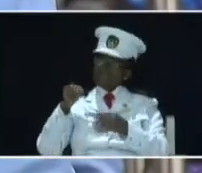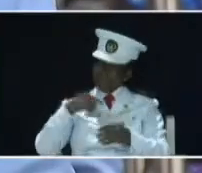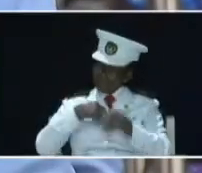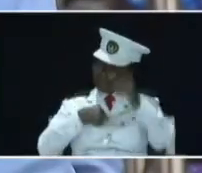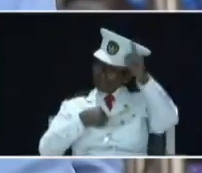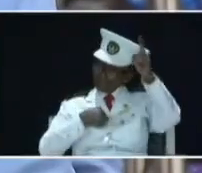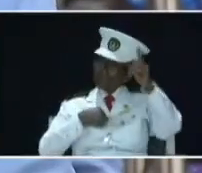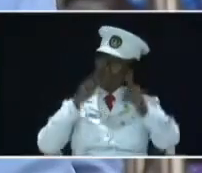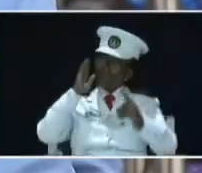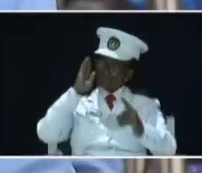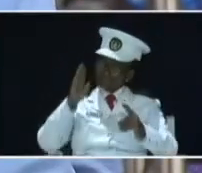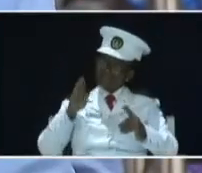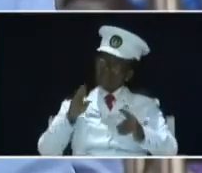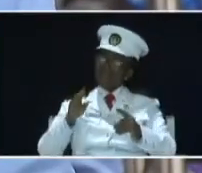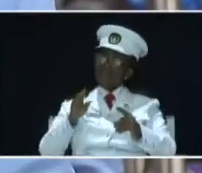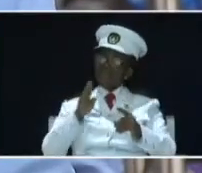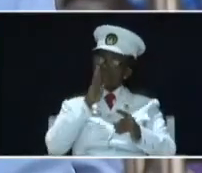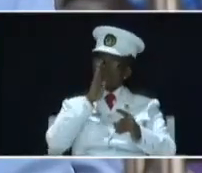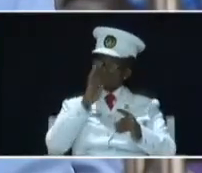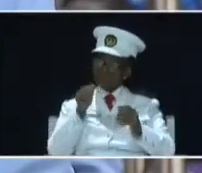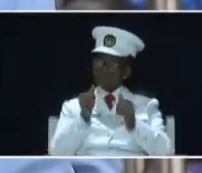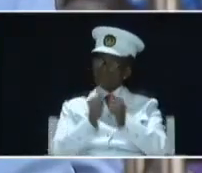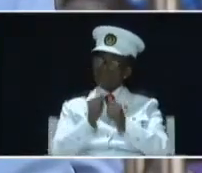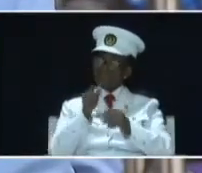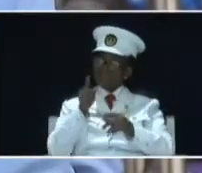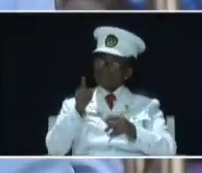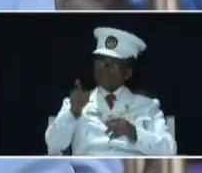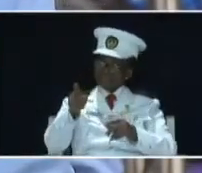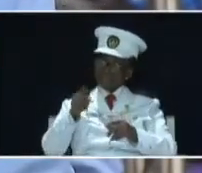We are going to be partners.